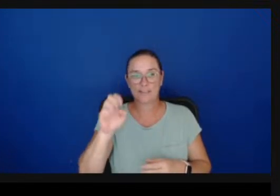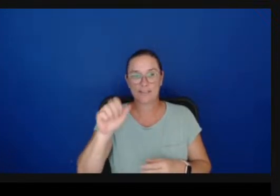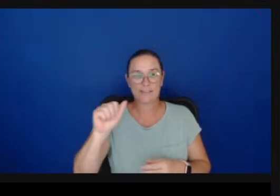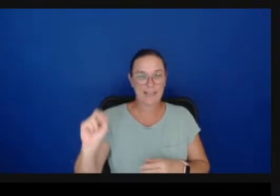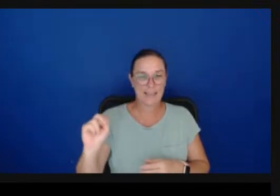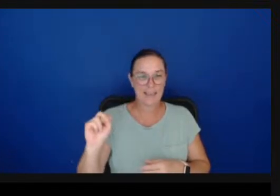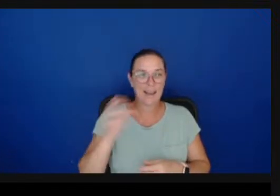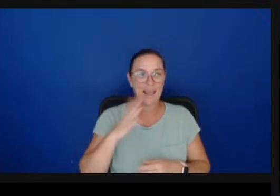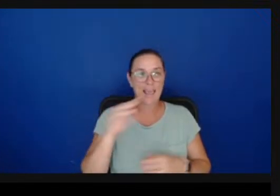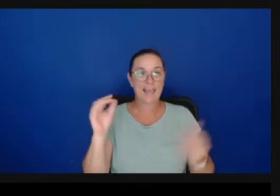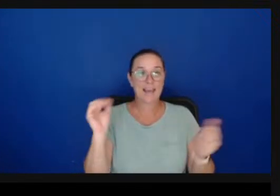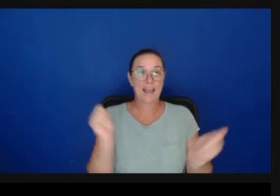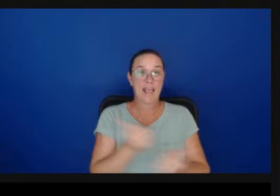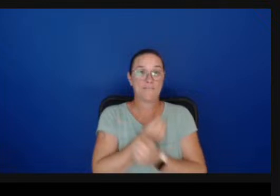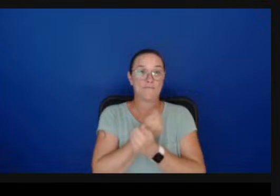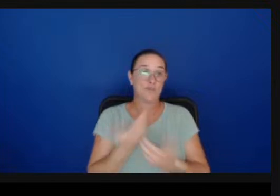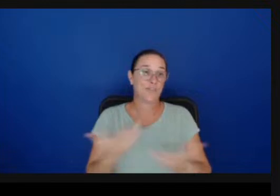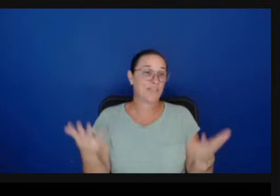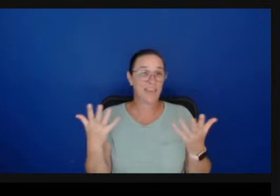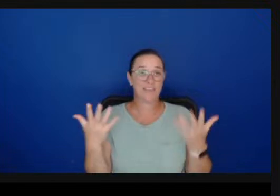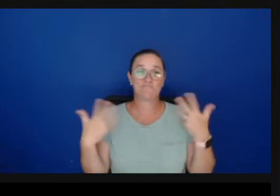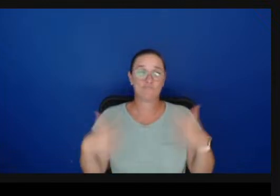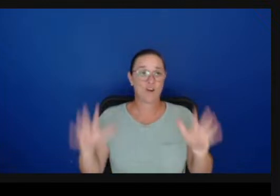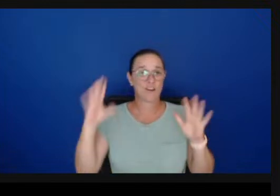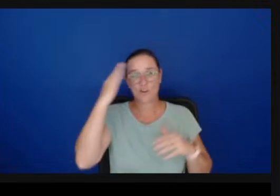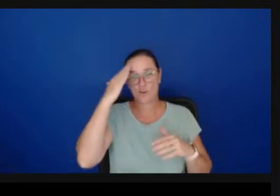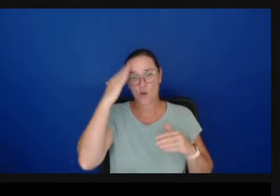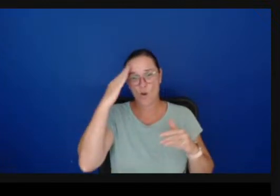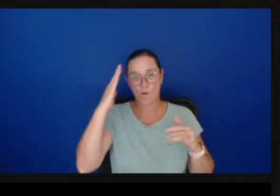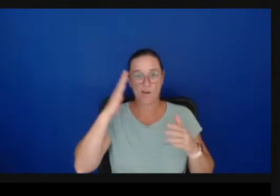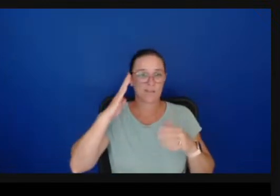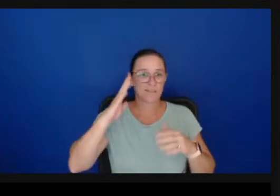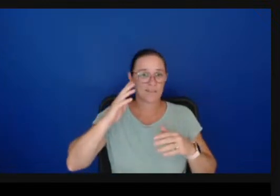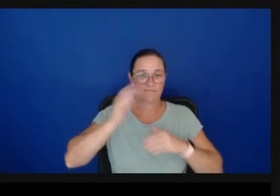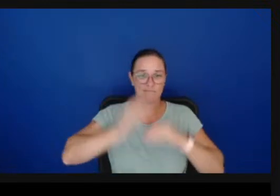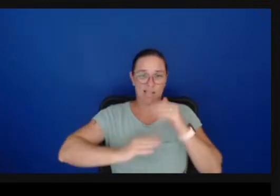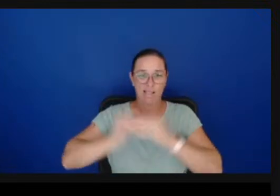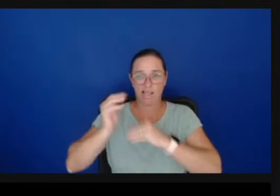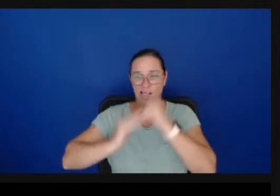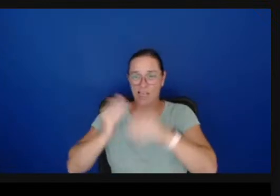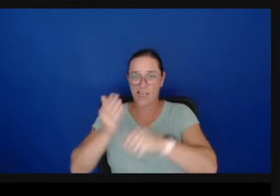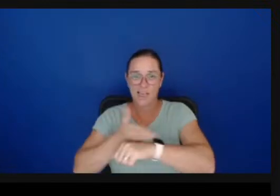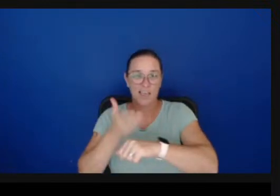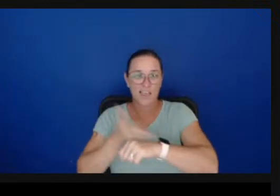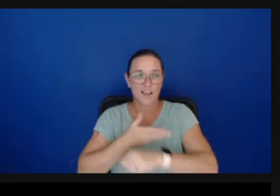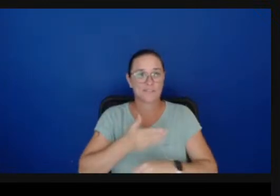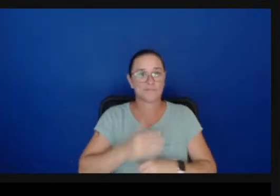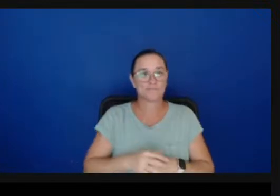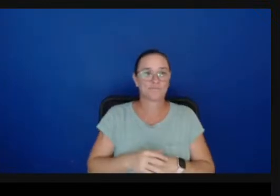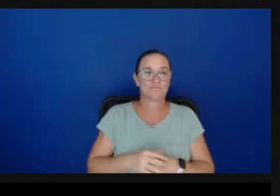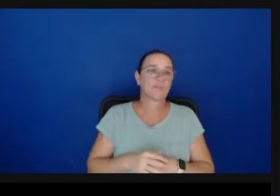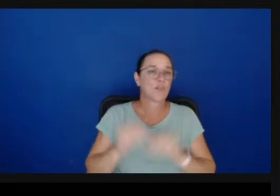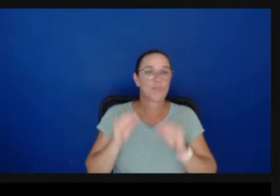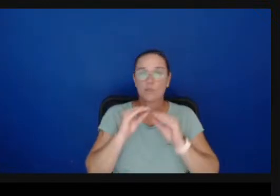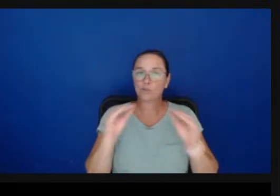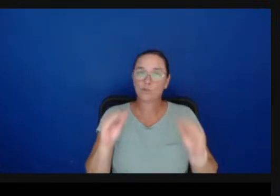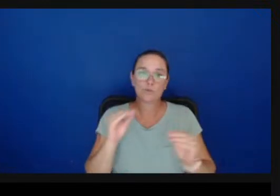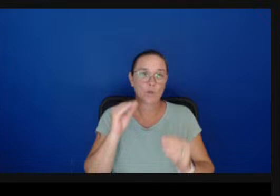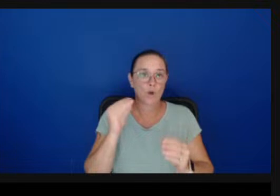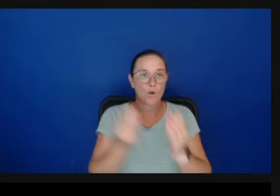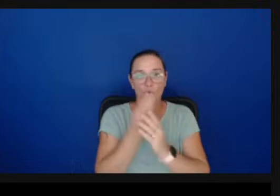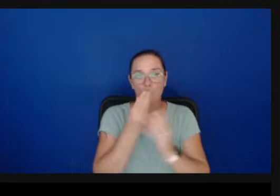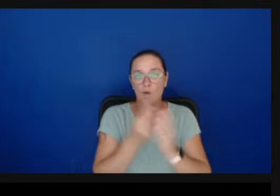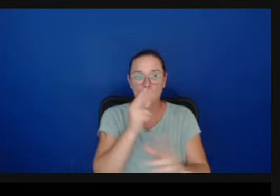and everything we pretty much know is under construction at the park. Go low, go slow up there. No eruption viewing,